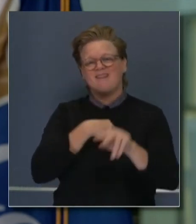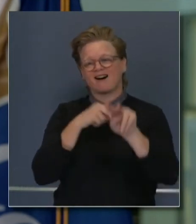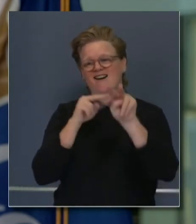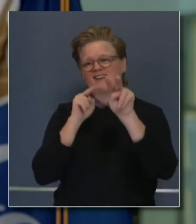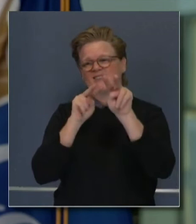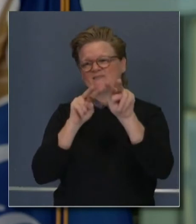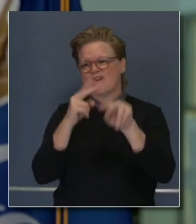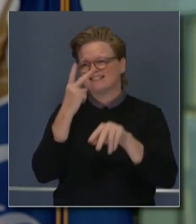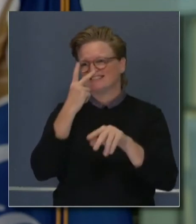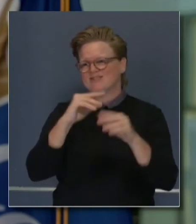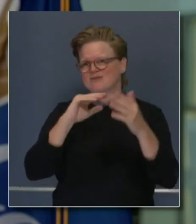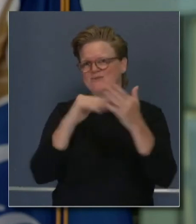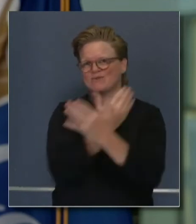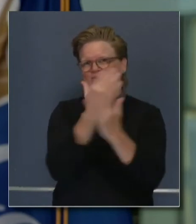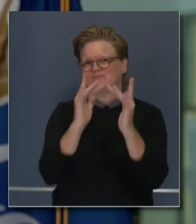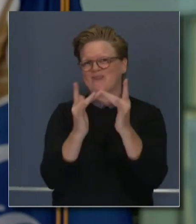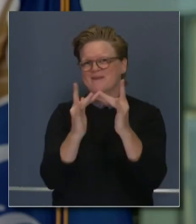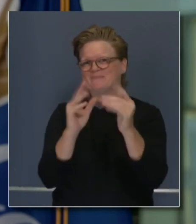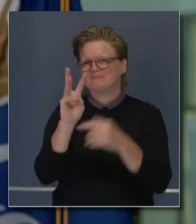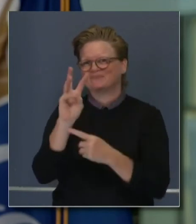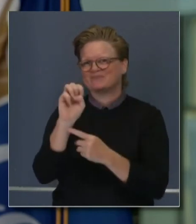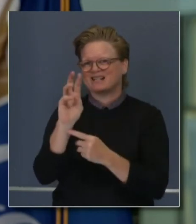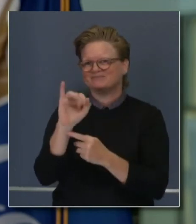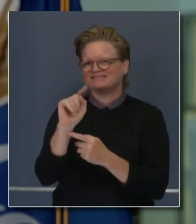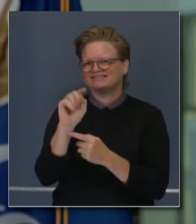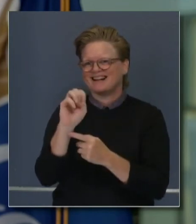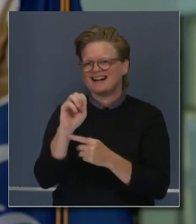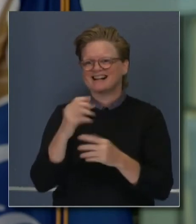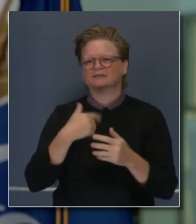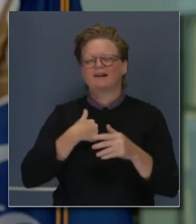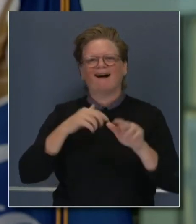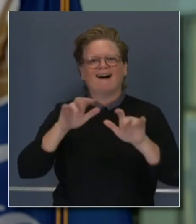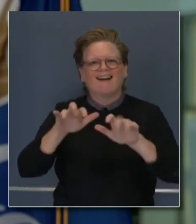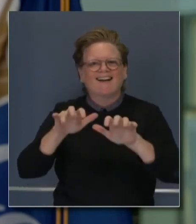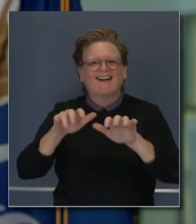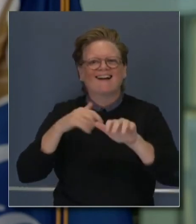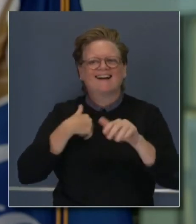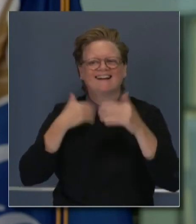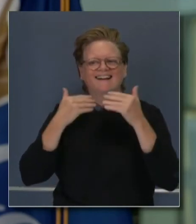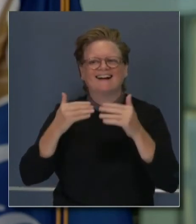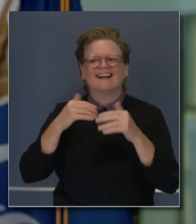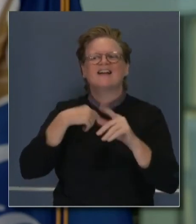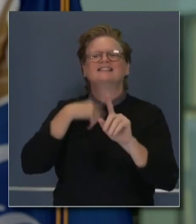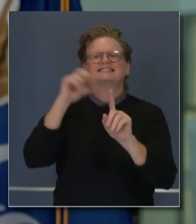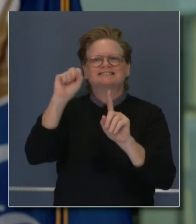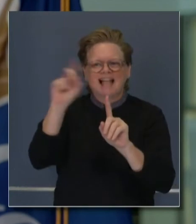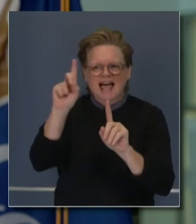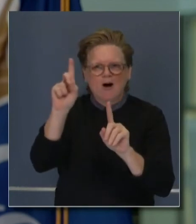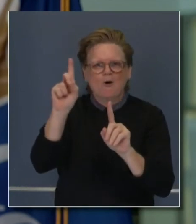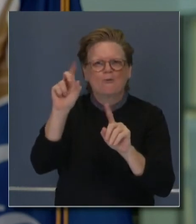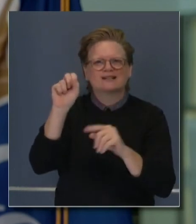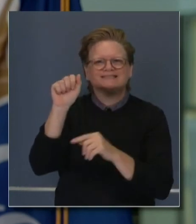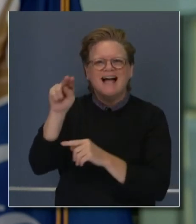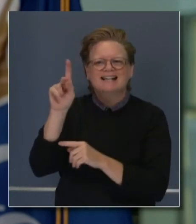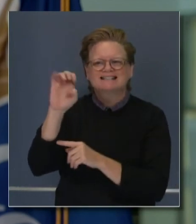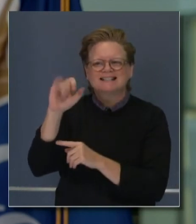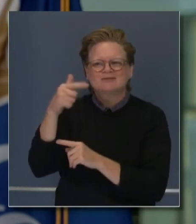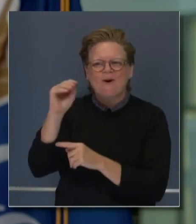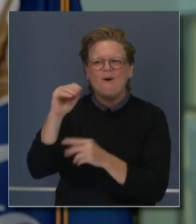County, going down the list, I see restaurants, dine-in, now that we're in the red category, could open indoors at